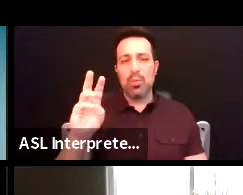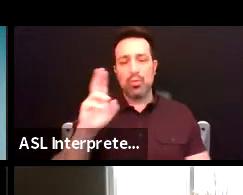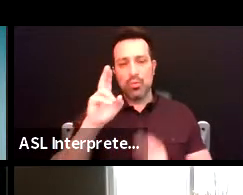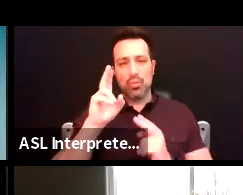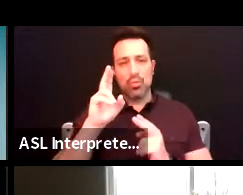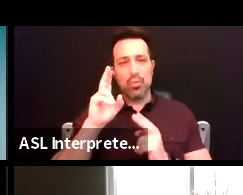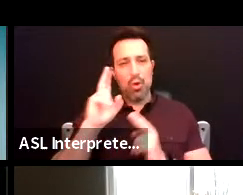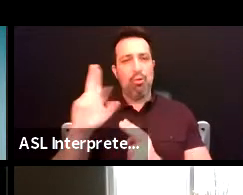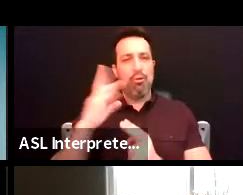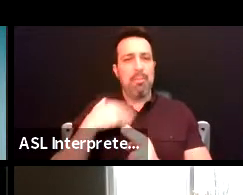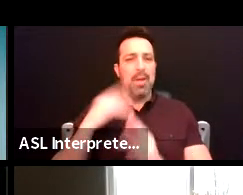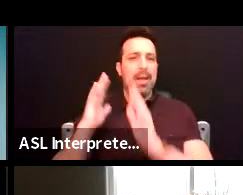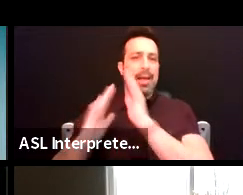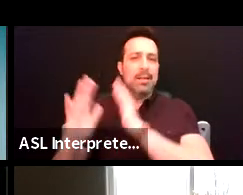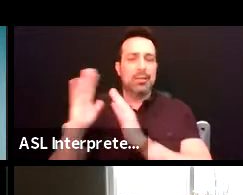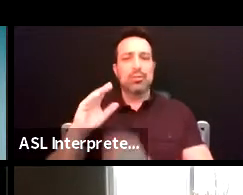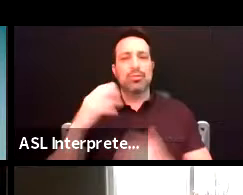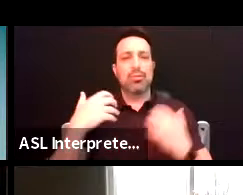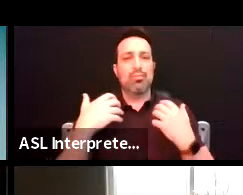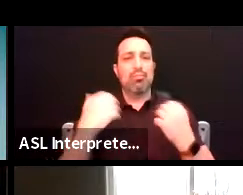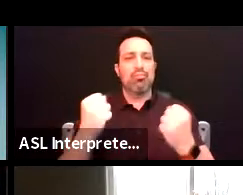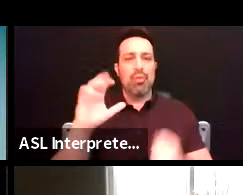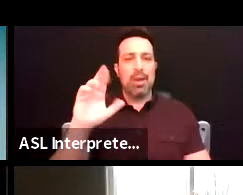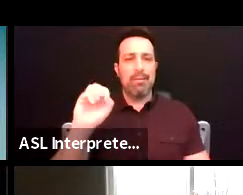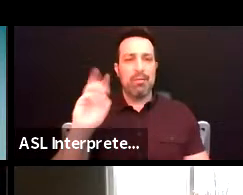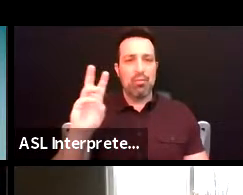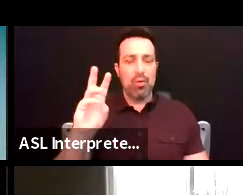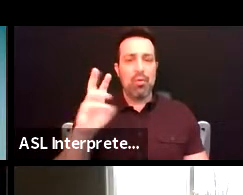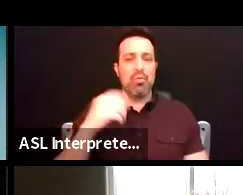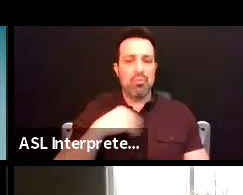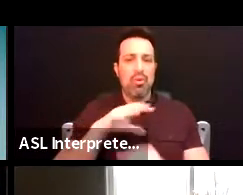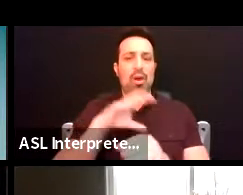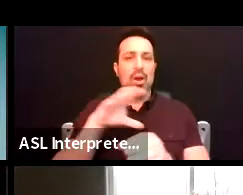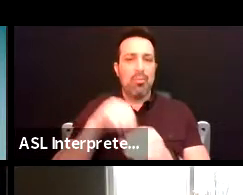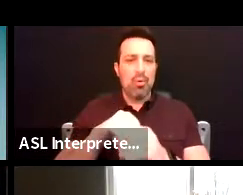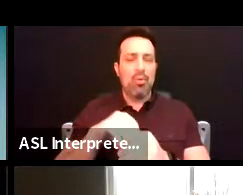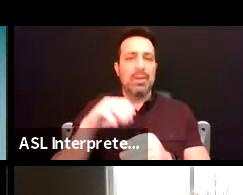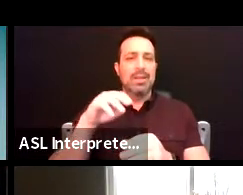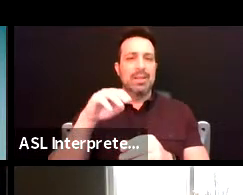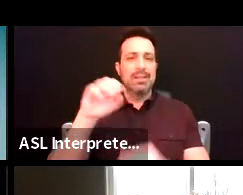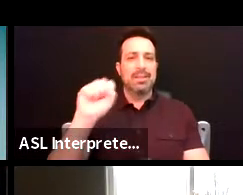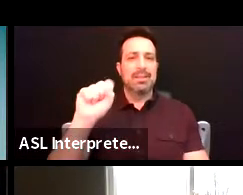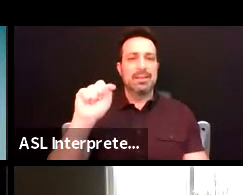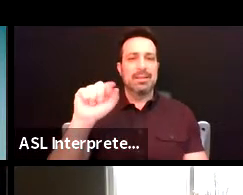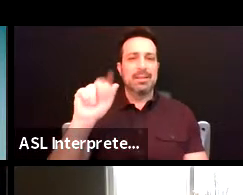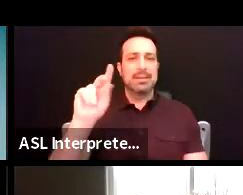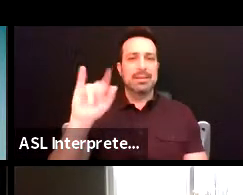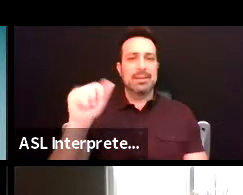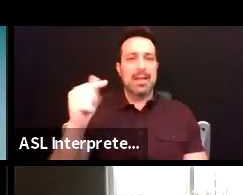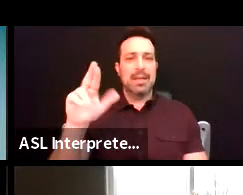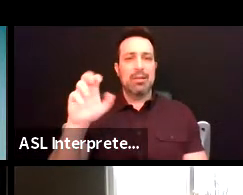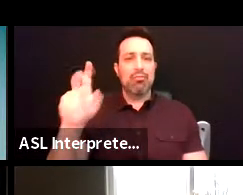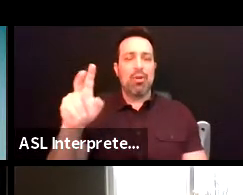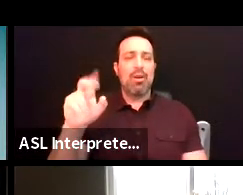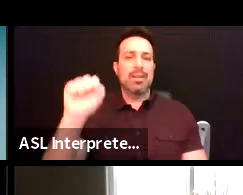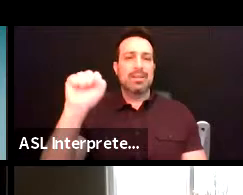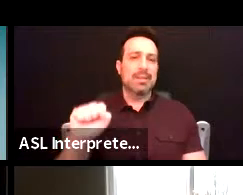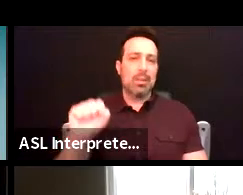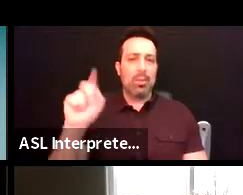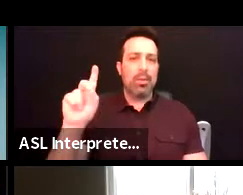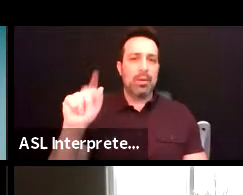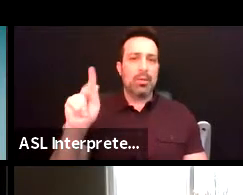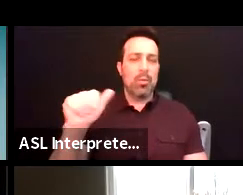my ancestors, Brave Crow. I'm enrolled on Standing Rock in South Dakota. So we have a long history